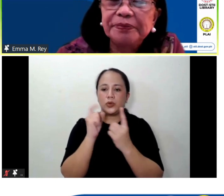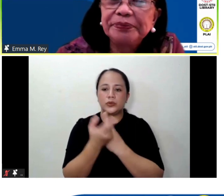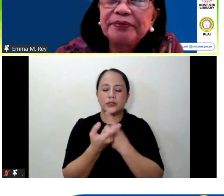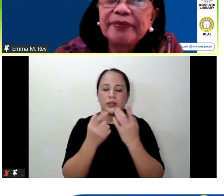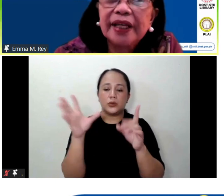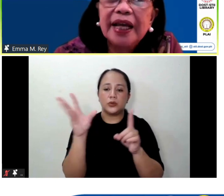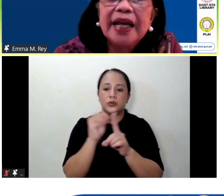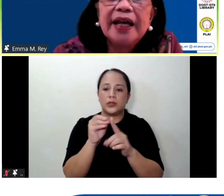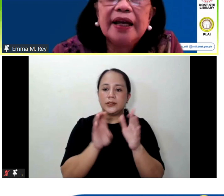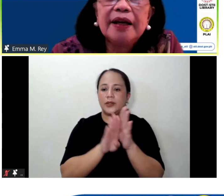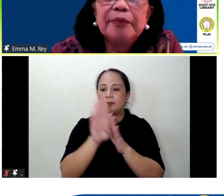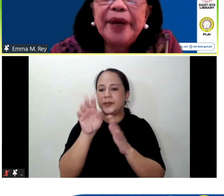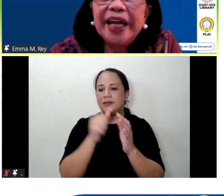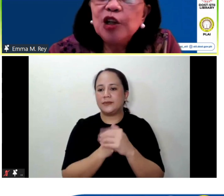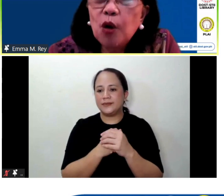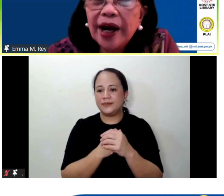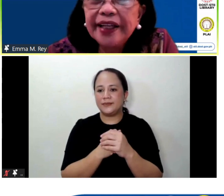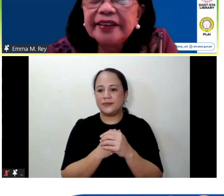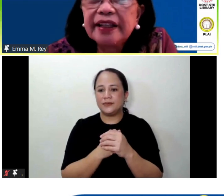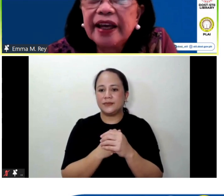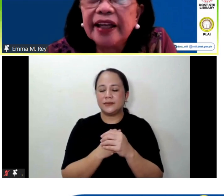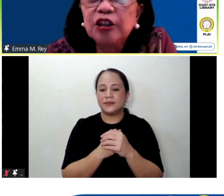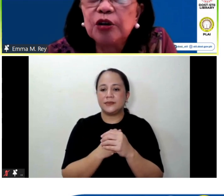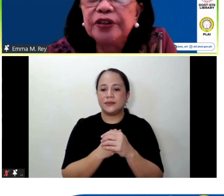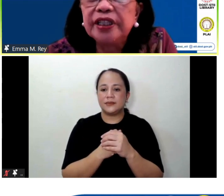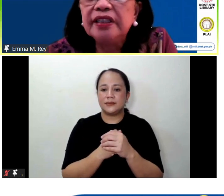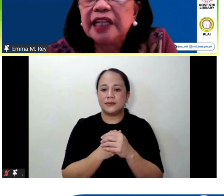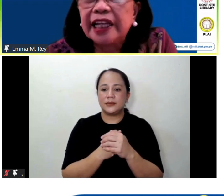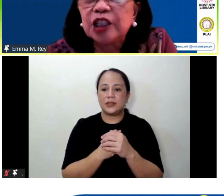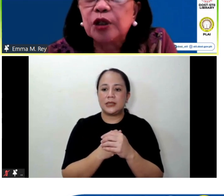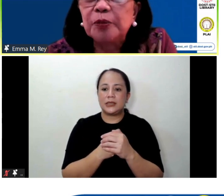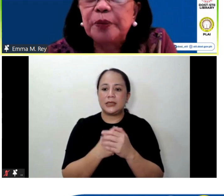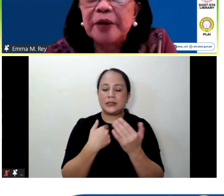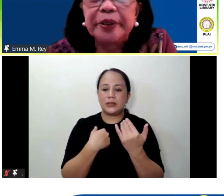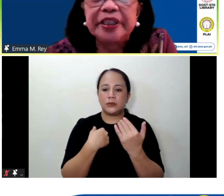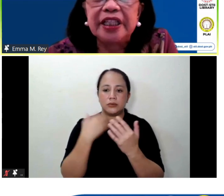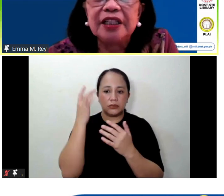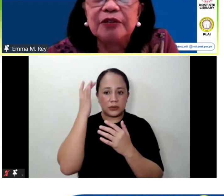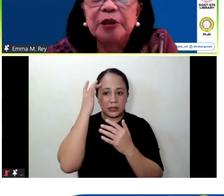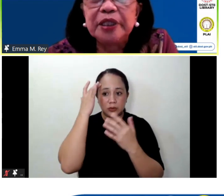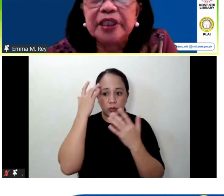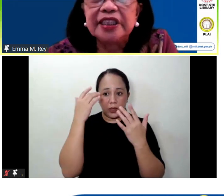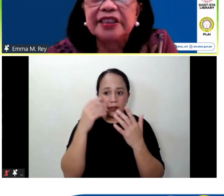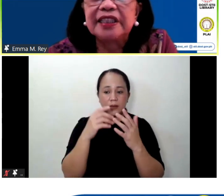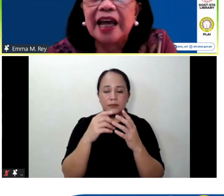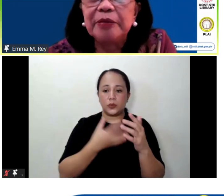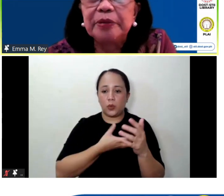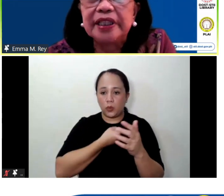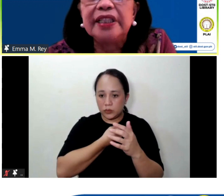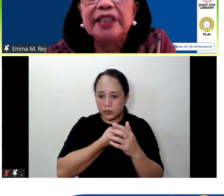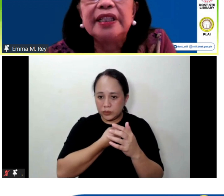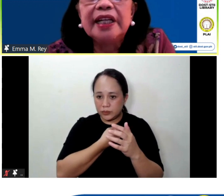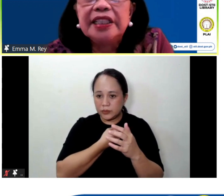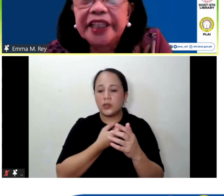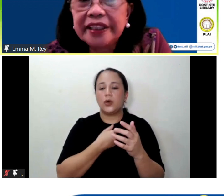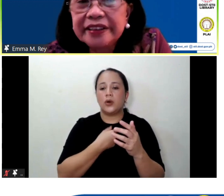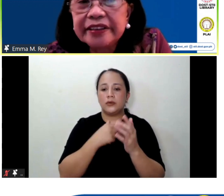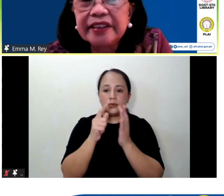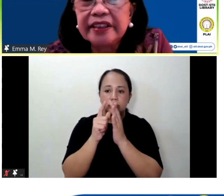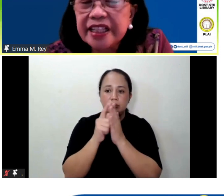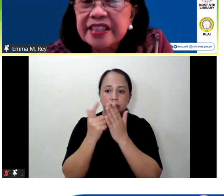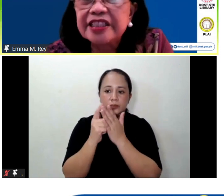development. Ben White, head of intellectual property of the British Library,